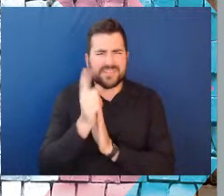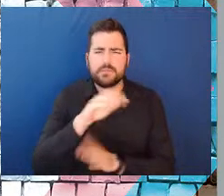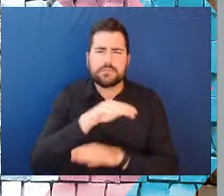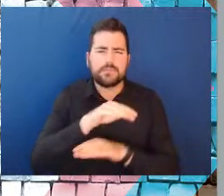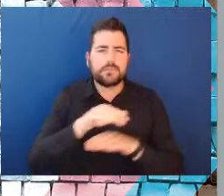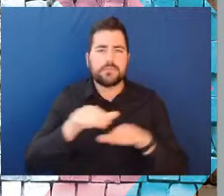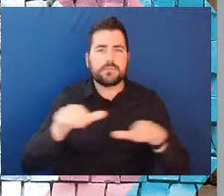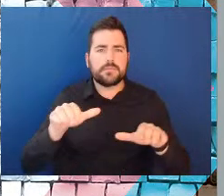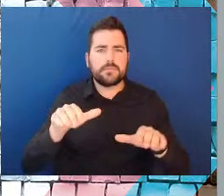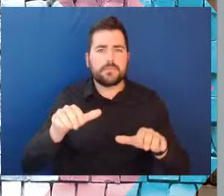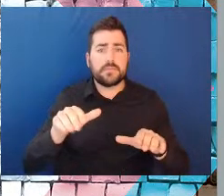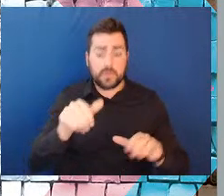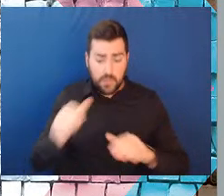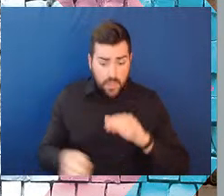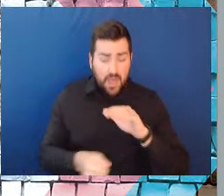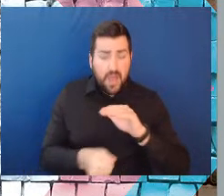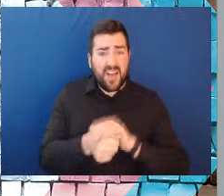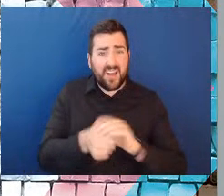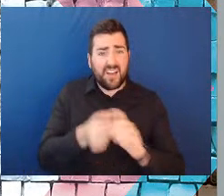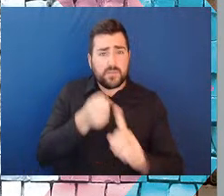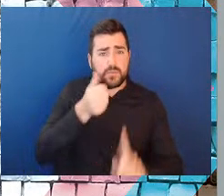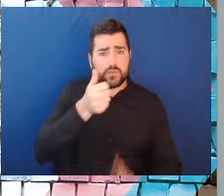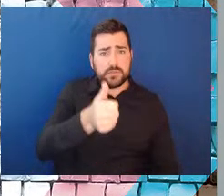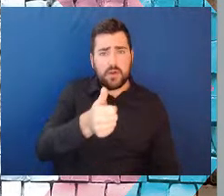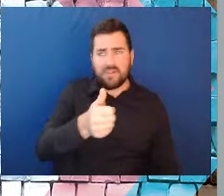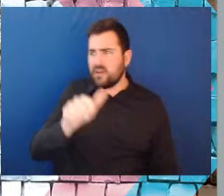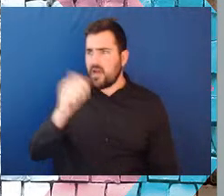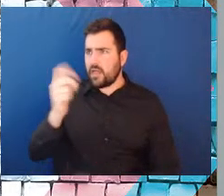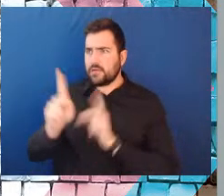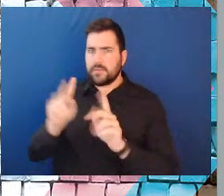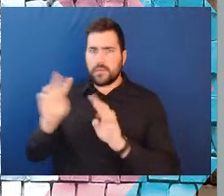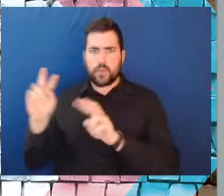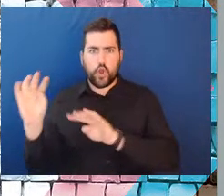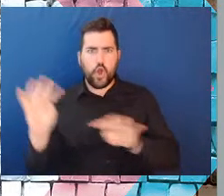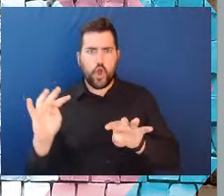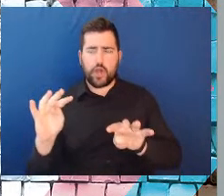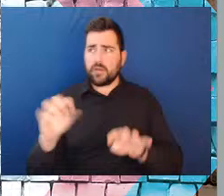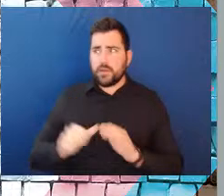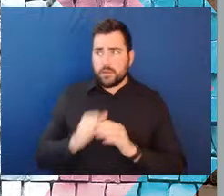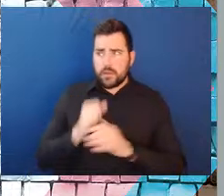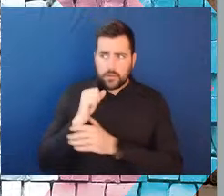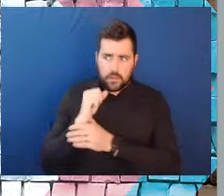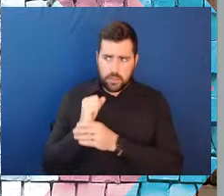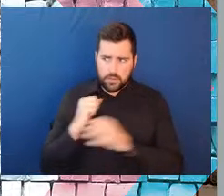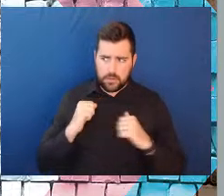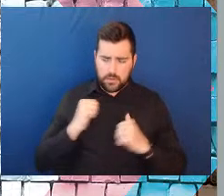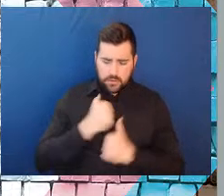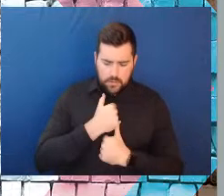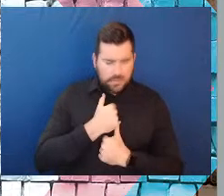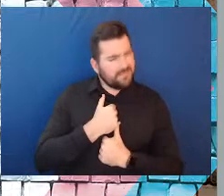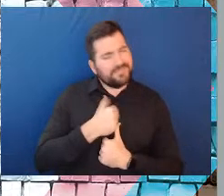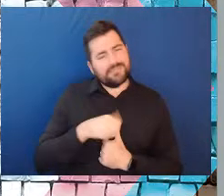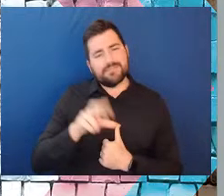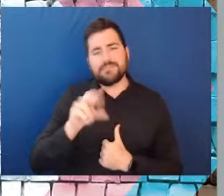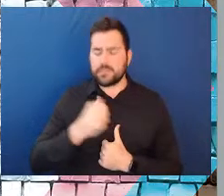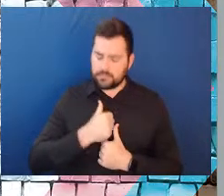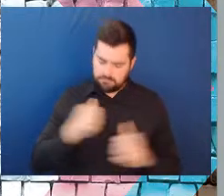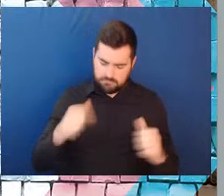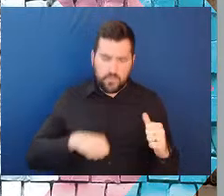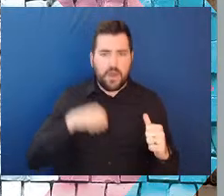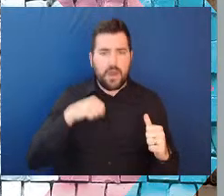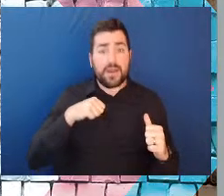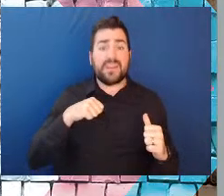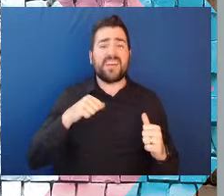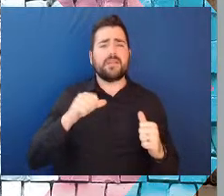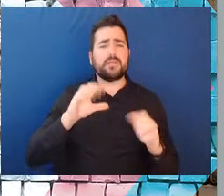hide from yourself or from anyone else. It means surrounding yourself with those who really love you for who you